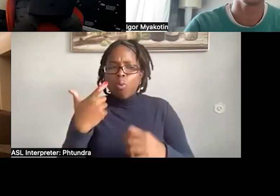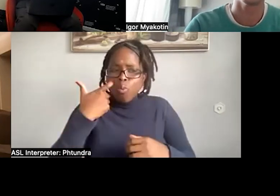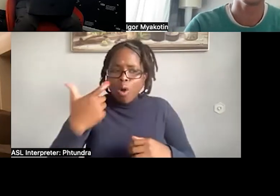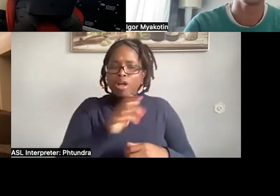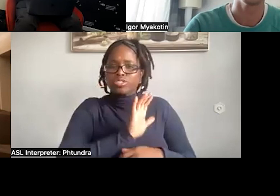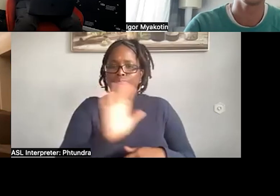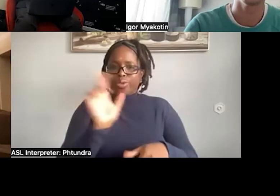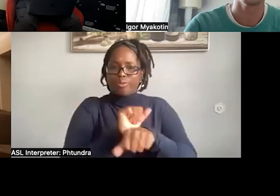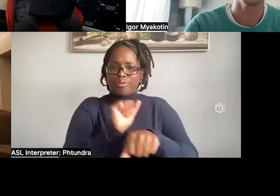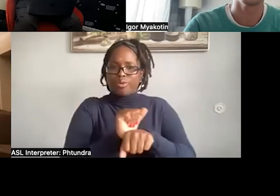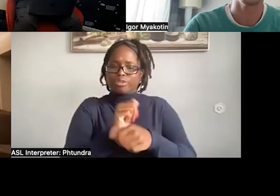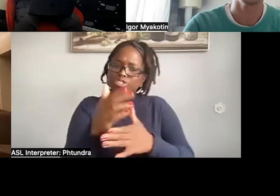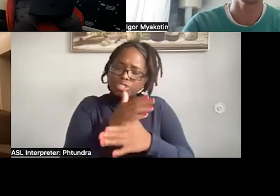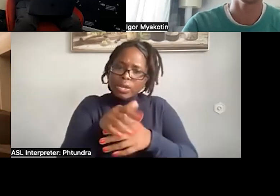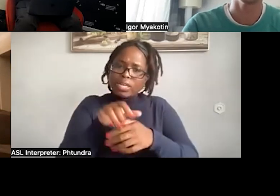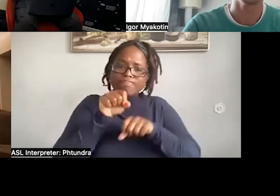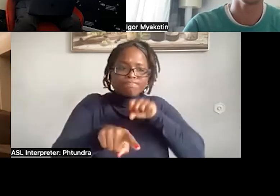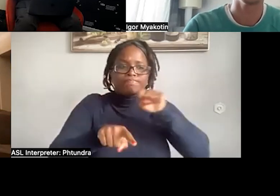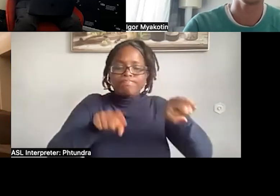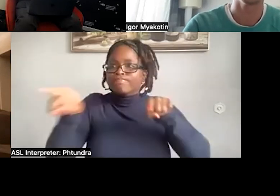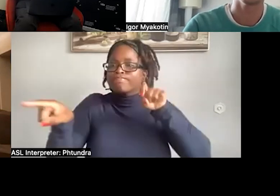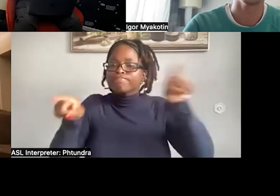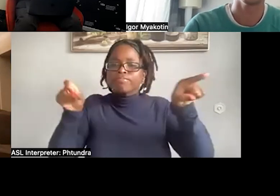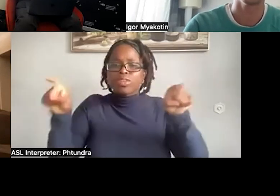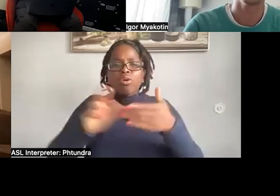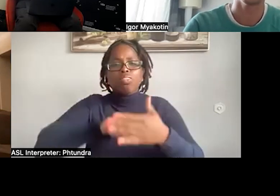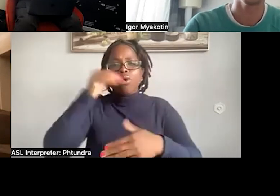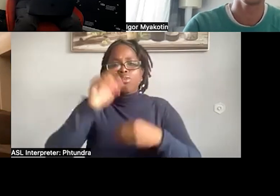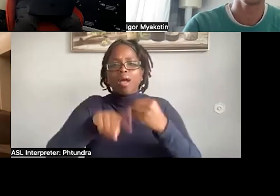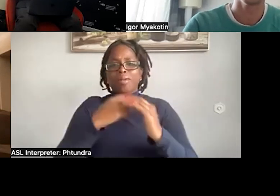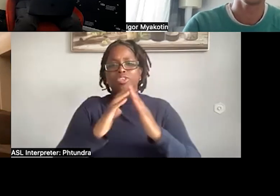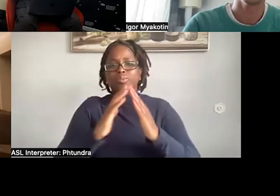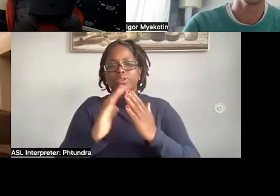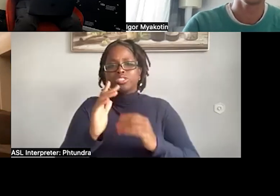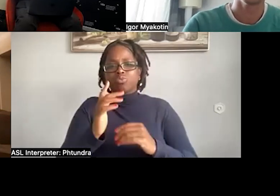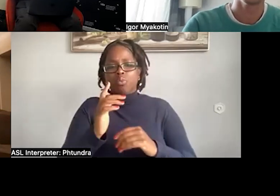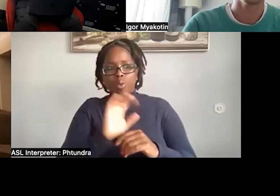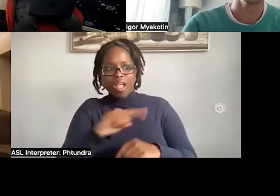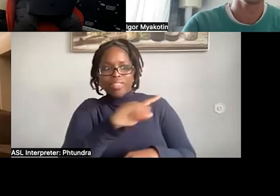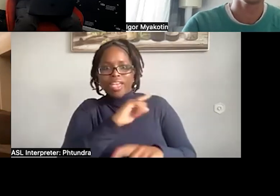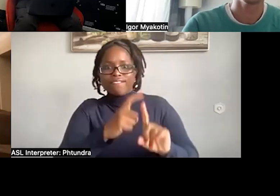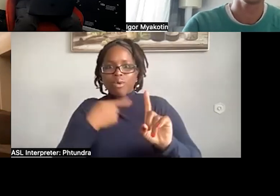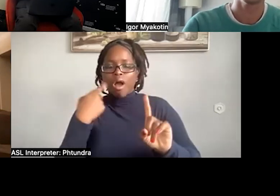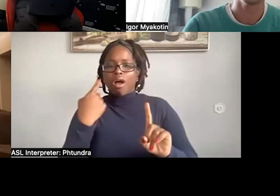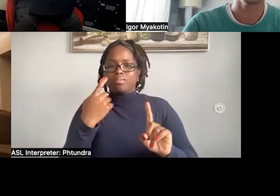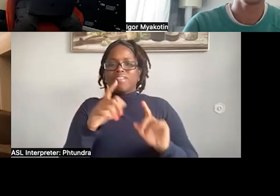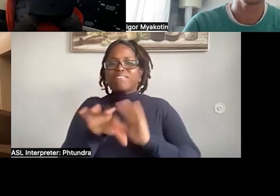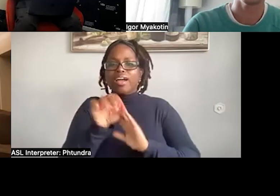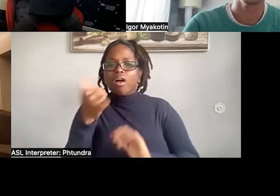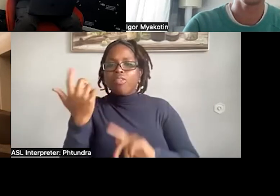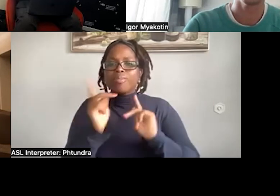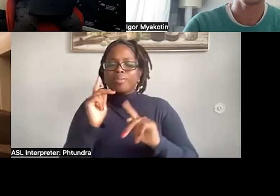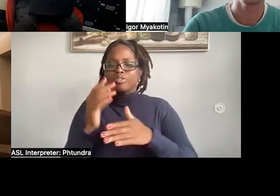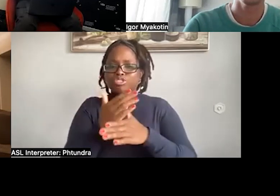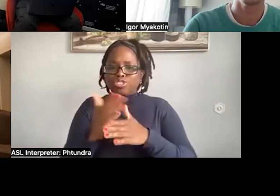share their work, please learn about the communities that these filmmakers come from, and find other filmmakers in their communities and watch their work and share their